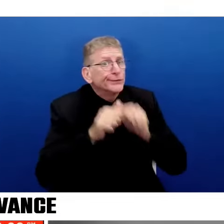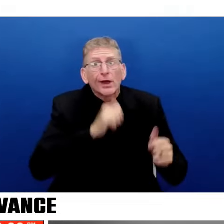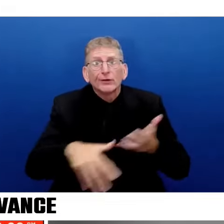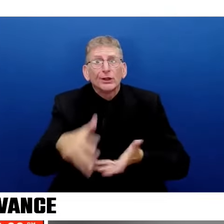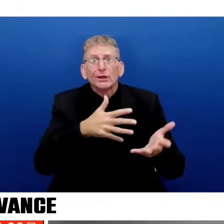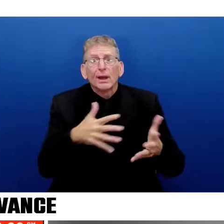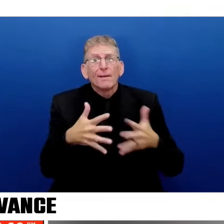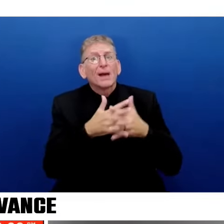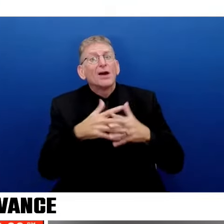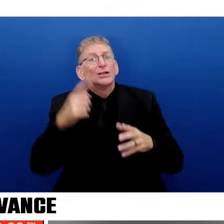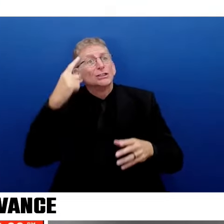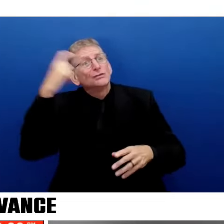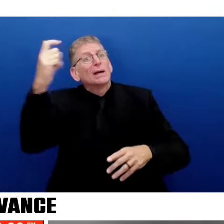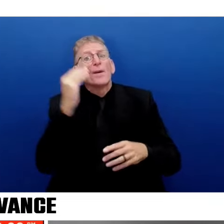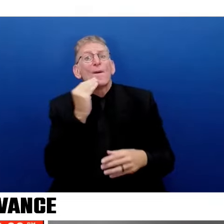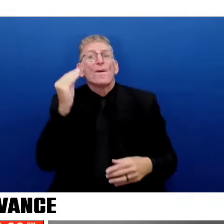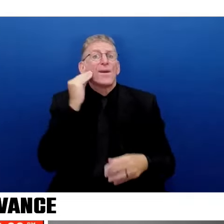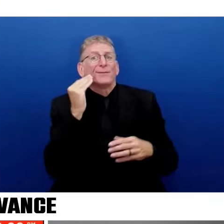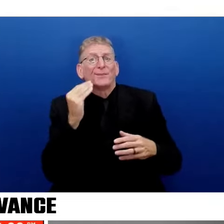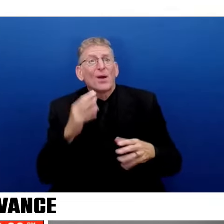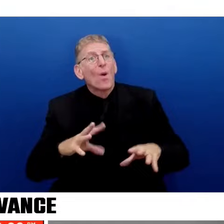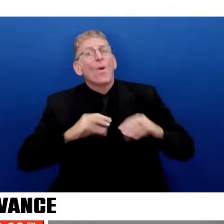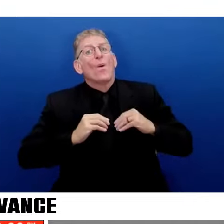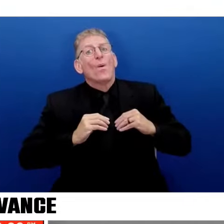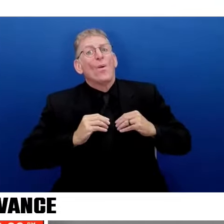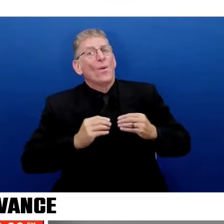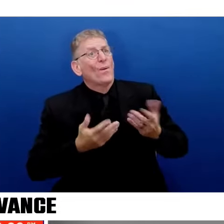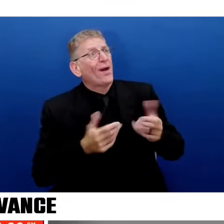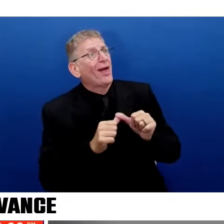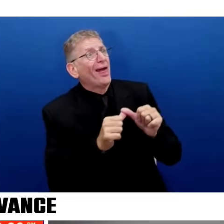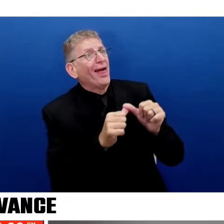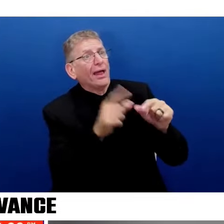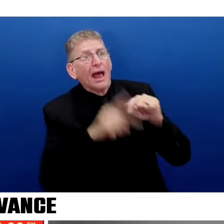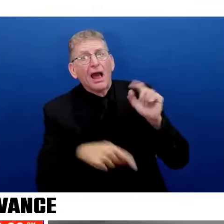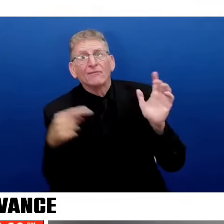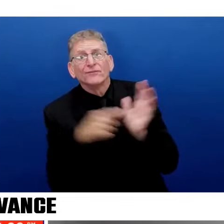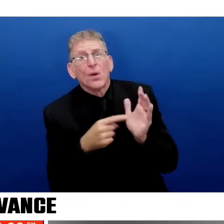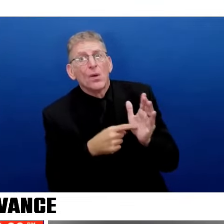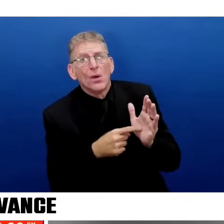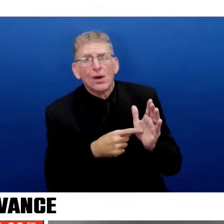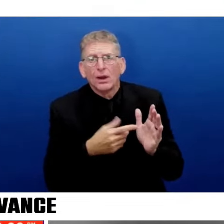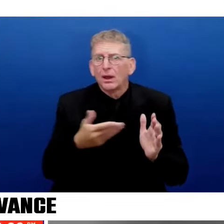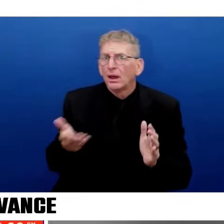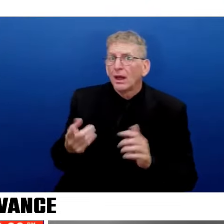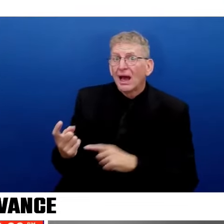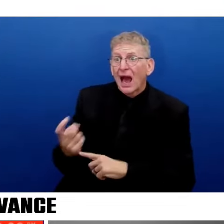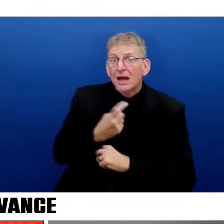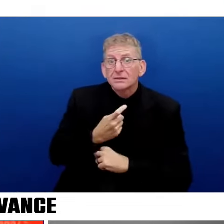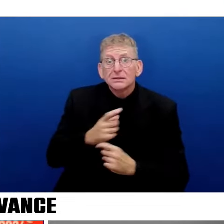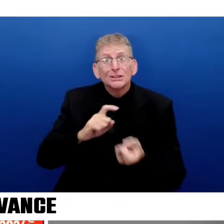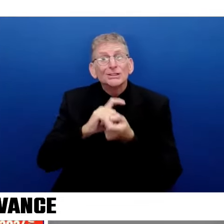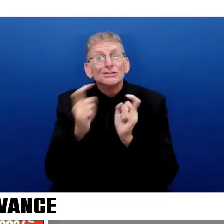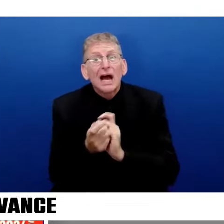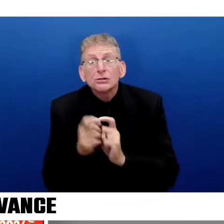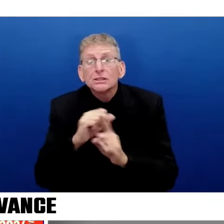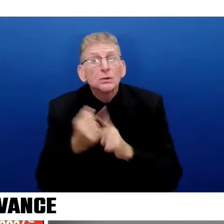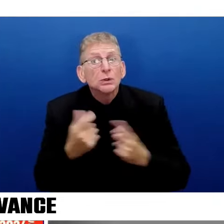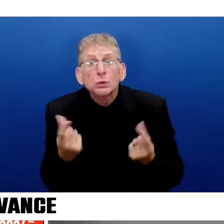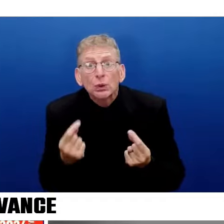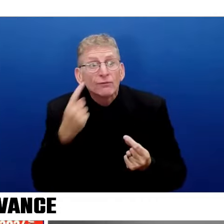would immediately change the equation for American citizens? If you lower energy prices, as Donald Trump says, drill,